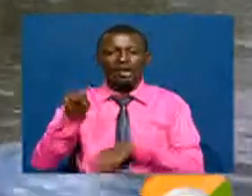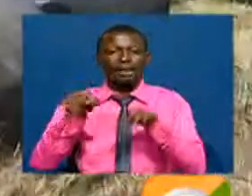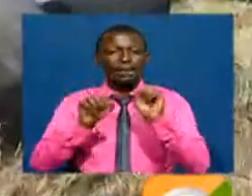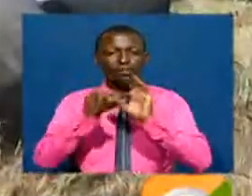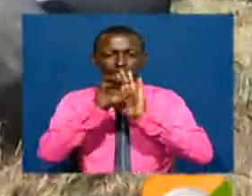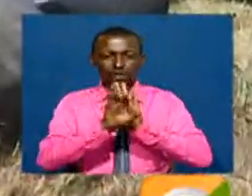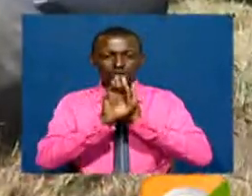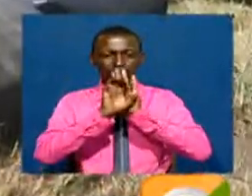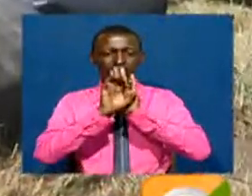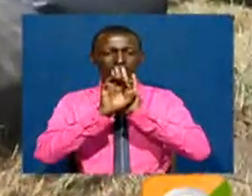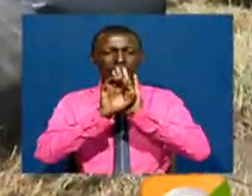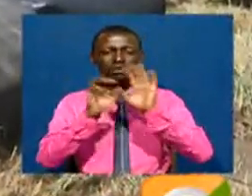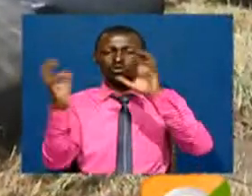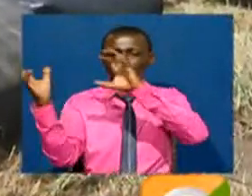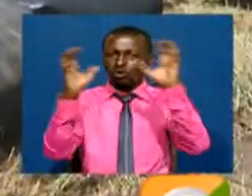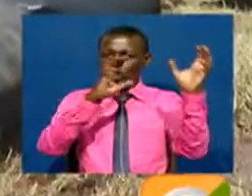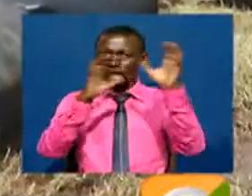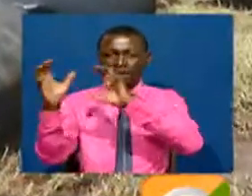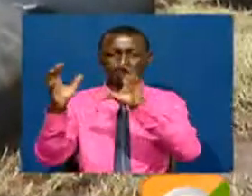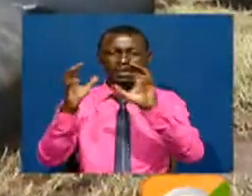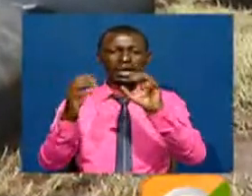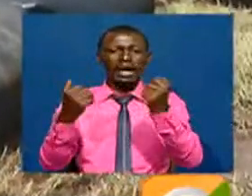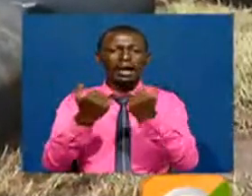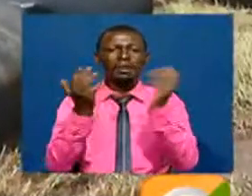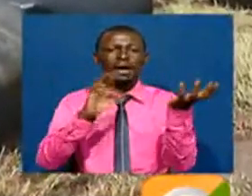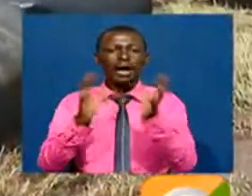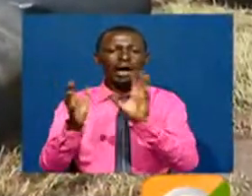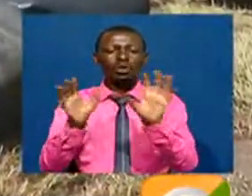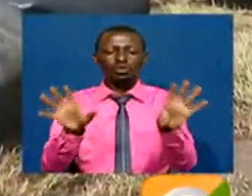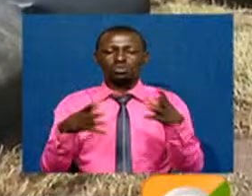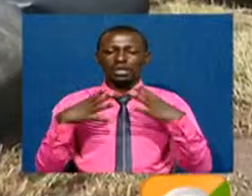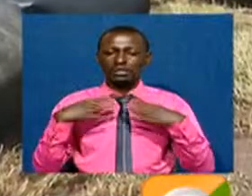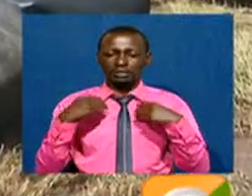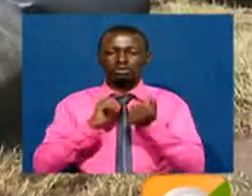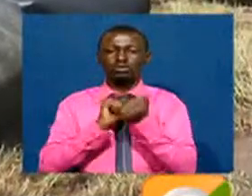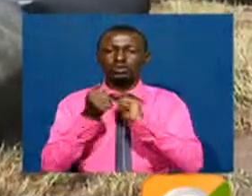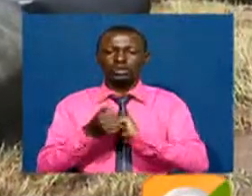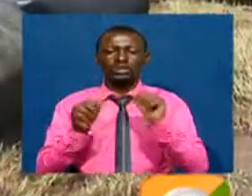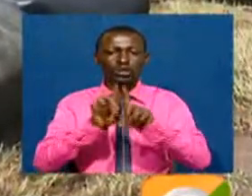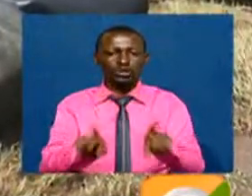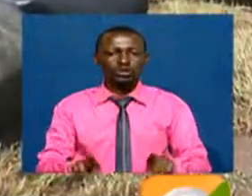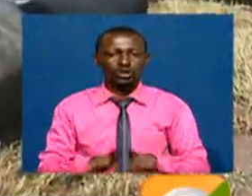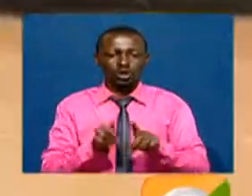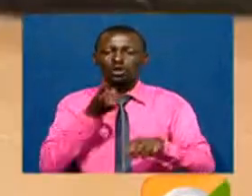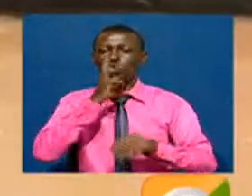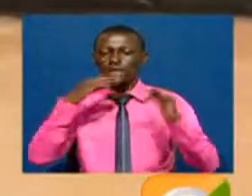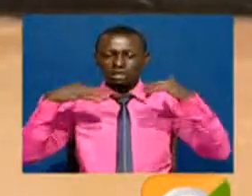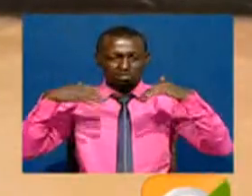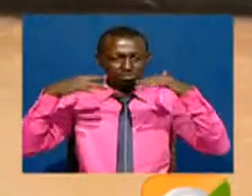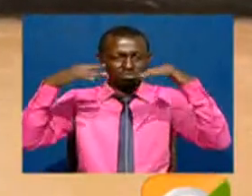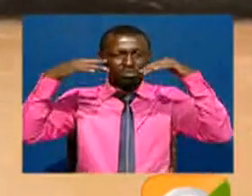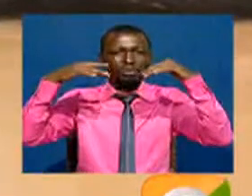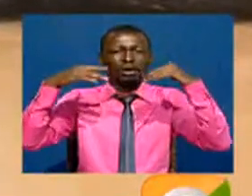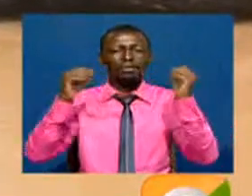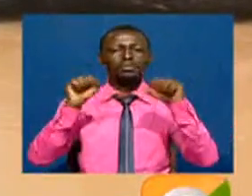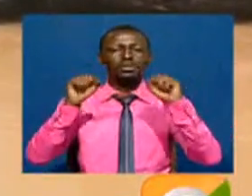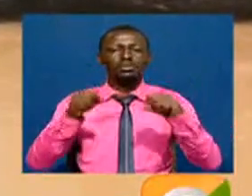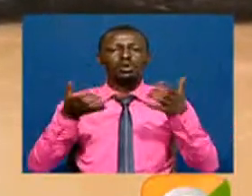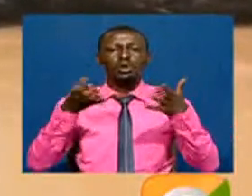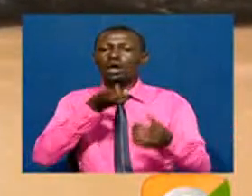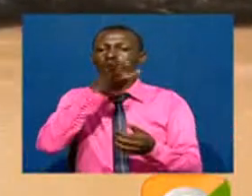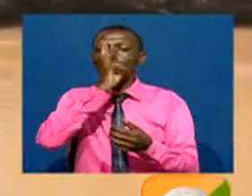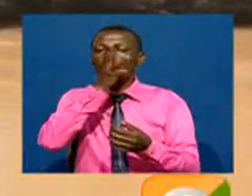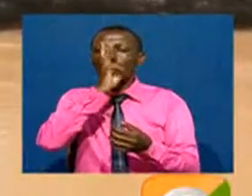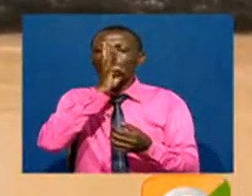of climate adaptability by realising the silver lining in the heavy clouds of flooding to harvest water for irrigation and